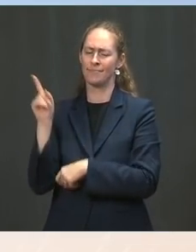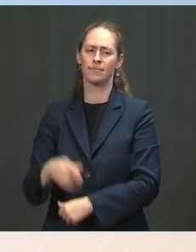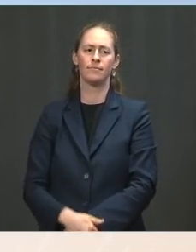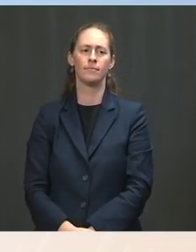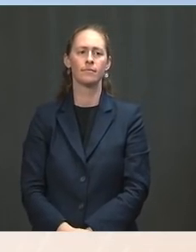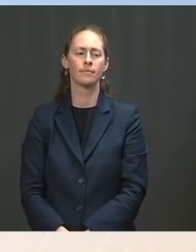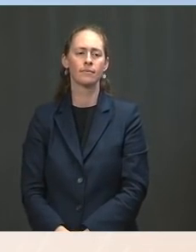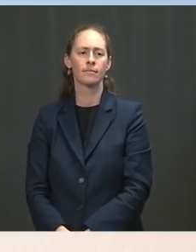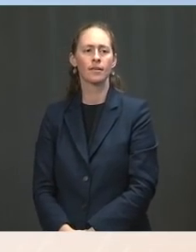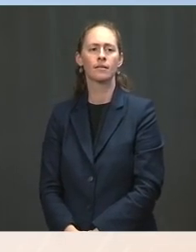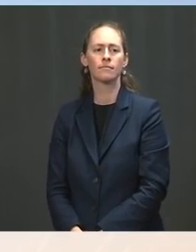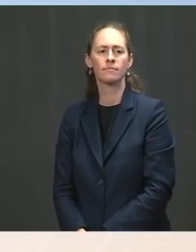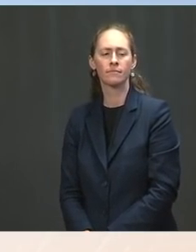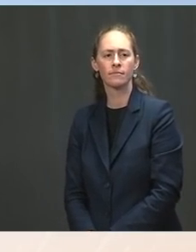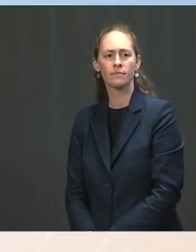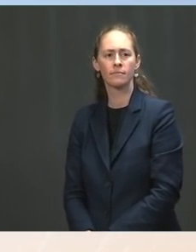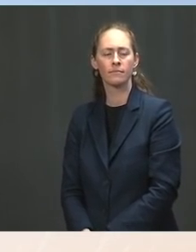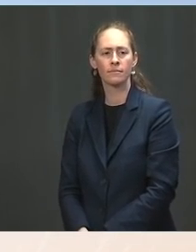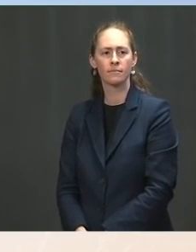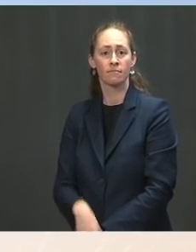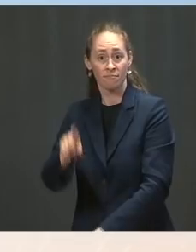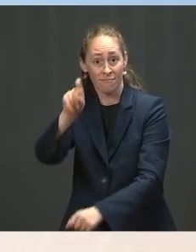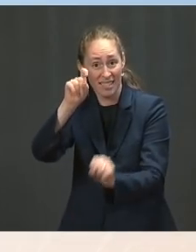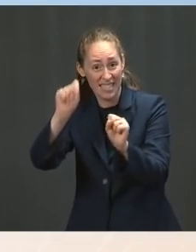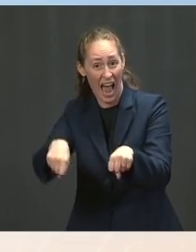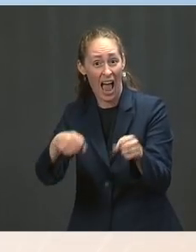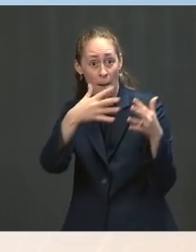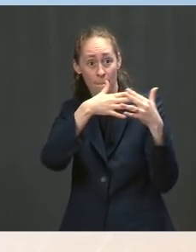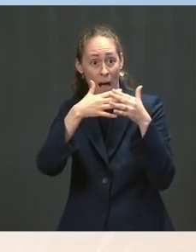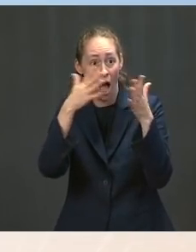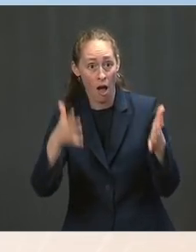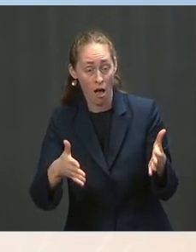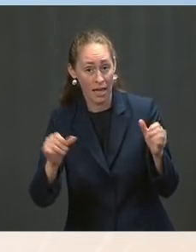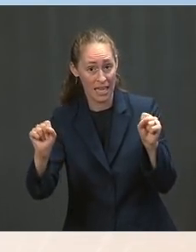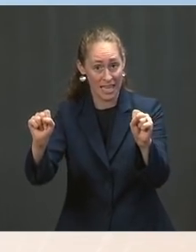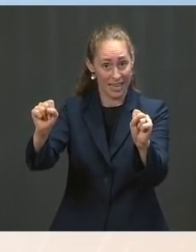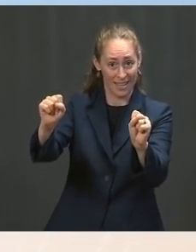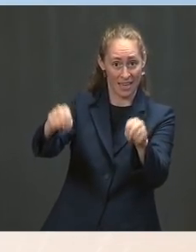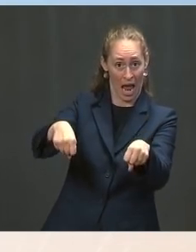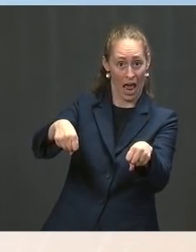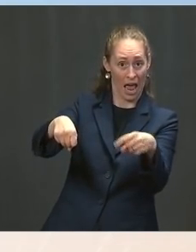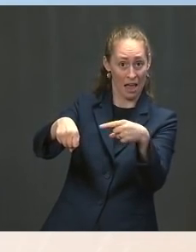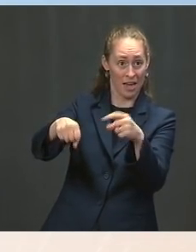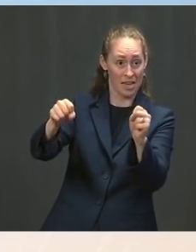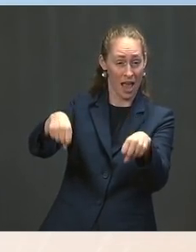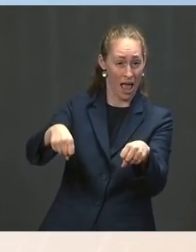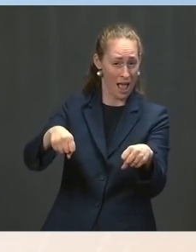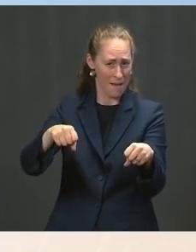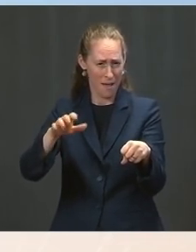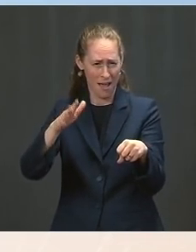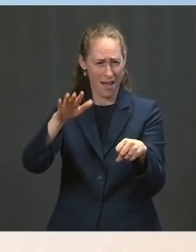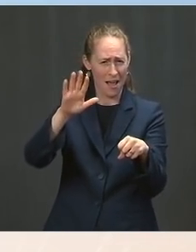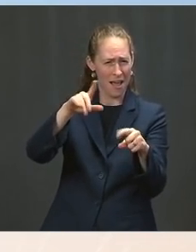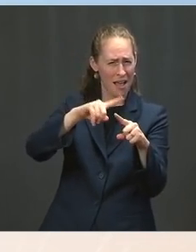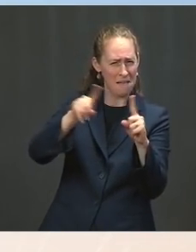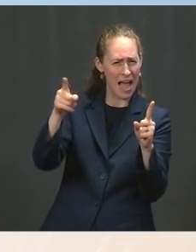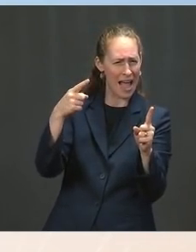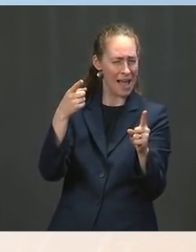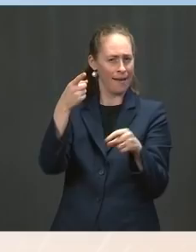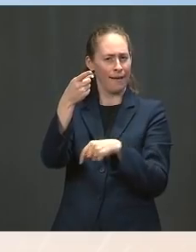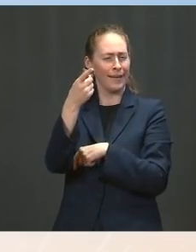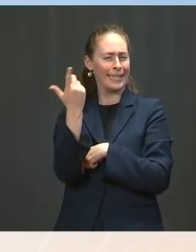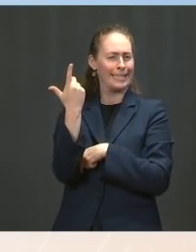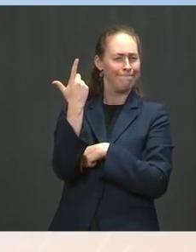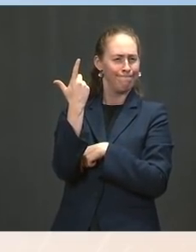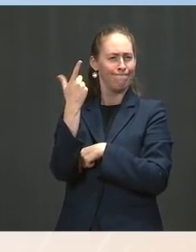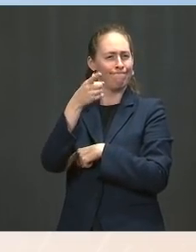get Americans out, but you didn't, forgive me if I didn't get the quote right in your statement, but you didn't say that we have the ability to